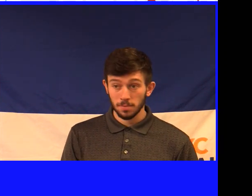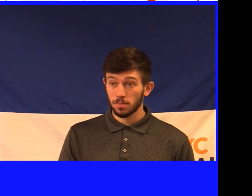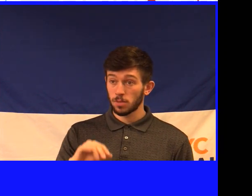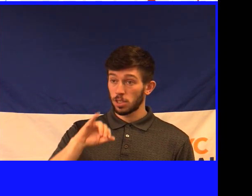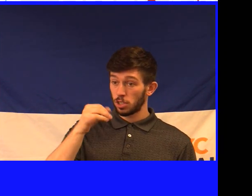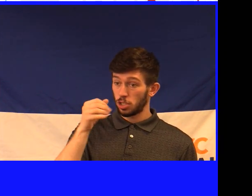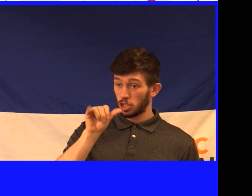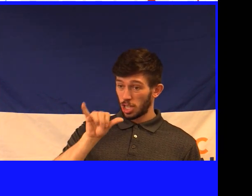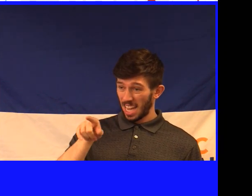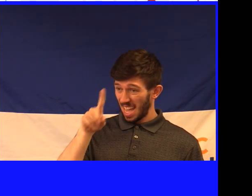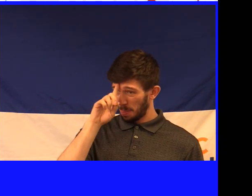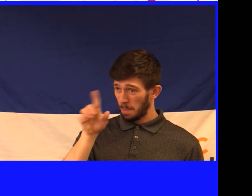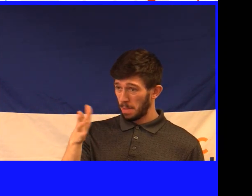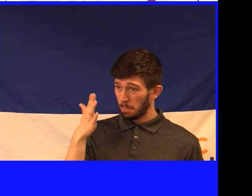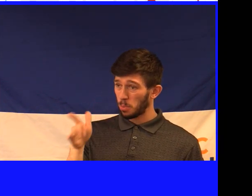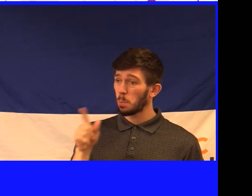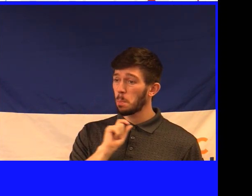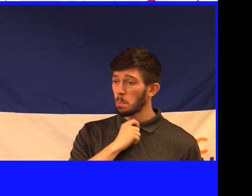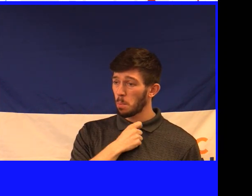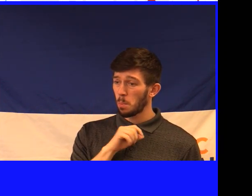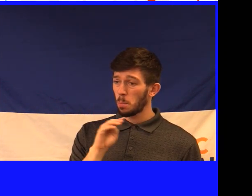Jay, are you on mute?